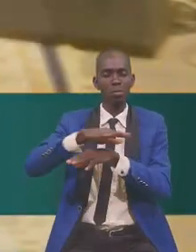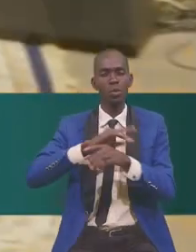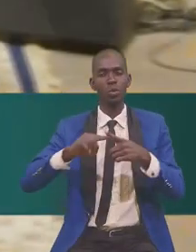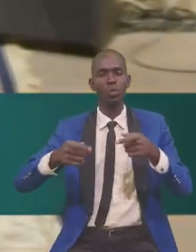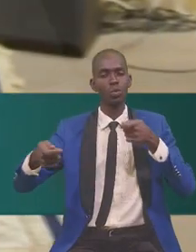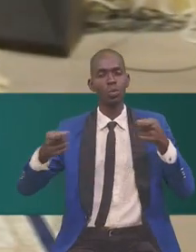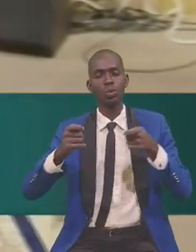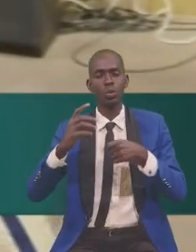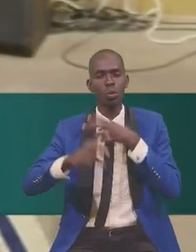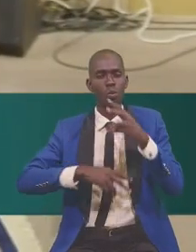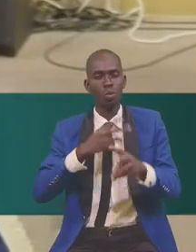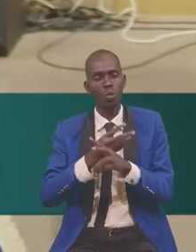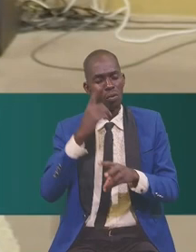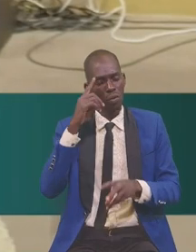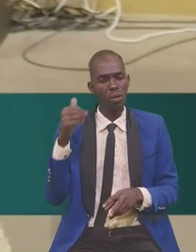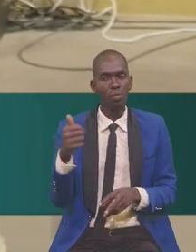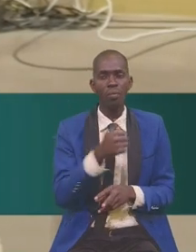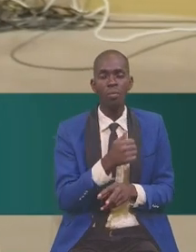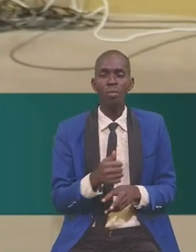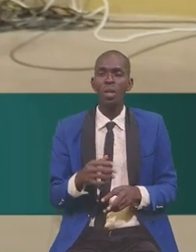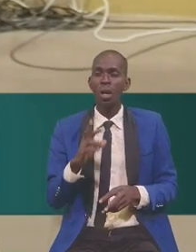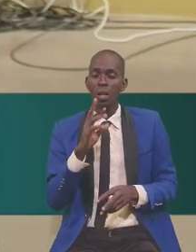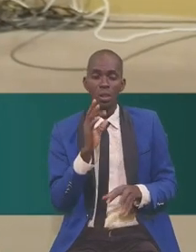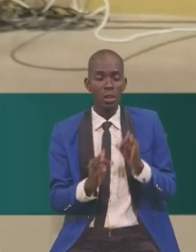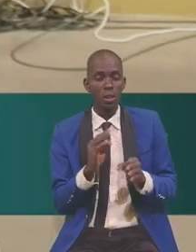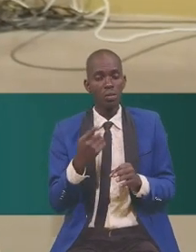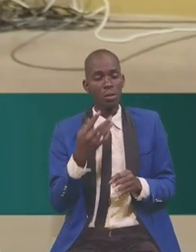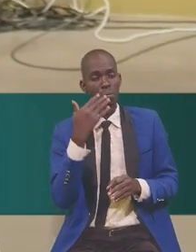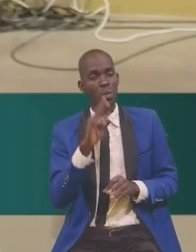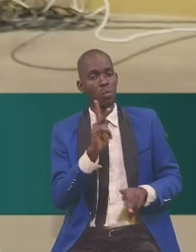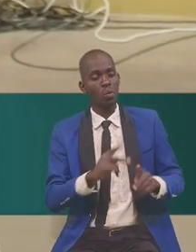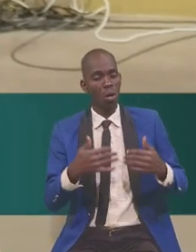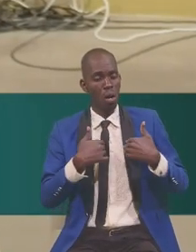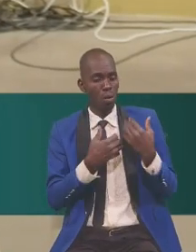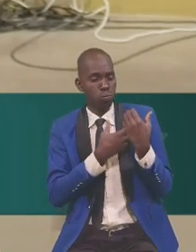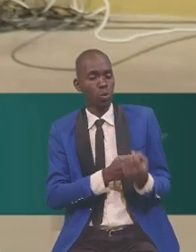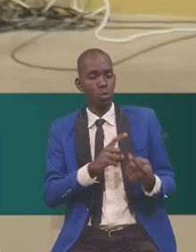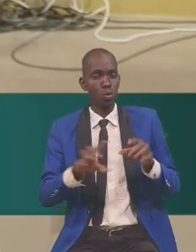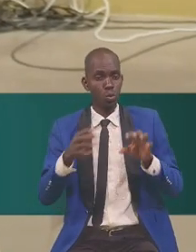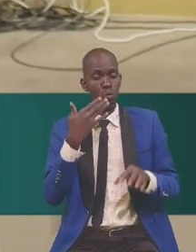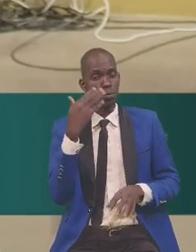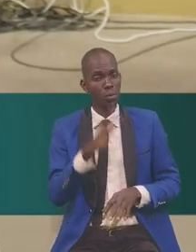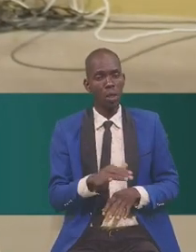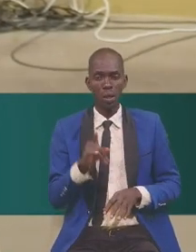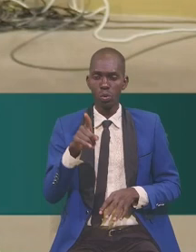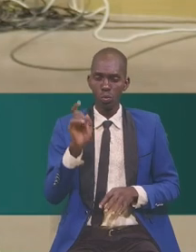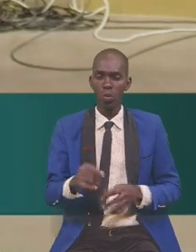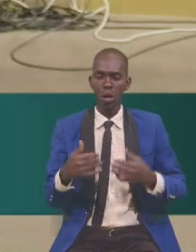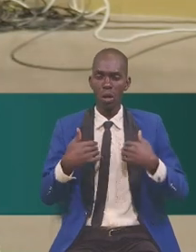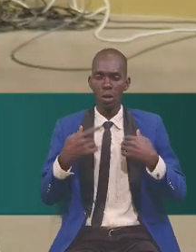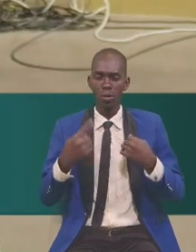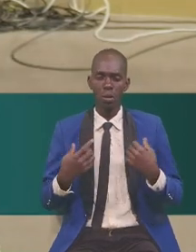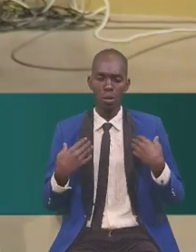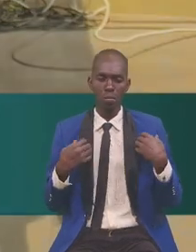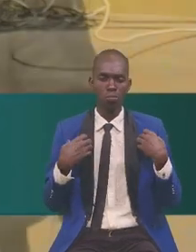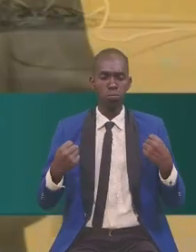world to themselves. Are they courageous to do evil? I'll be courageous to do good. Are they courageous to